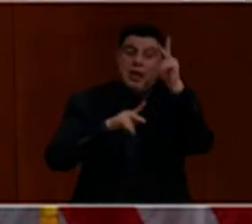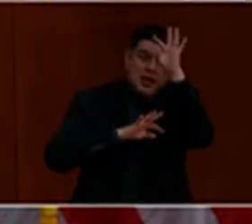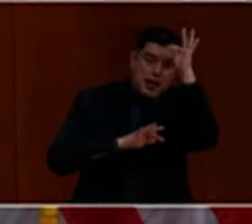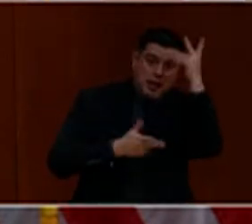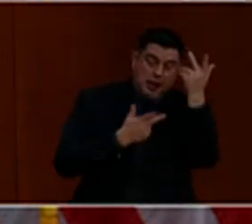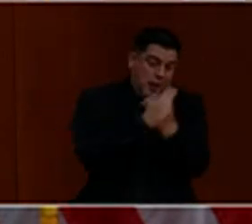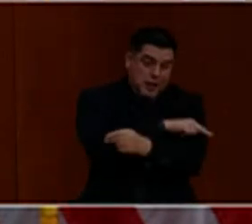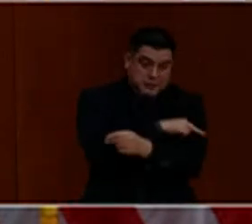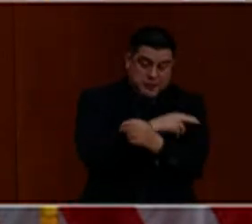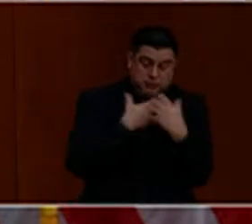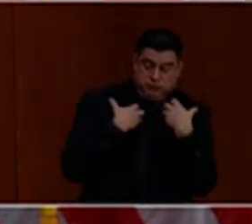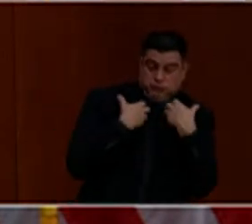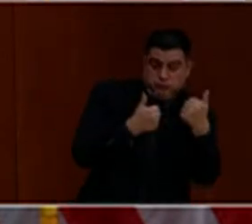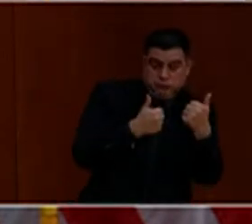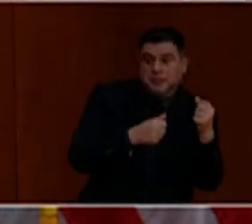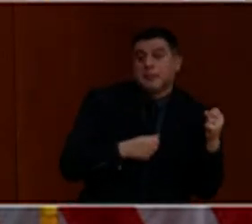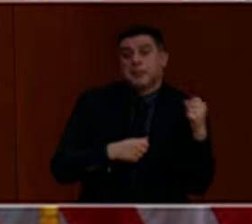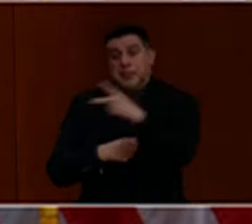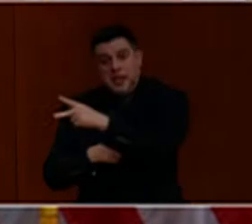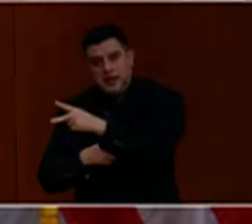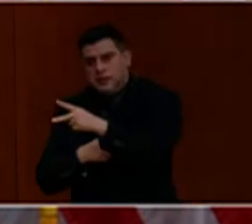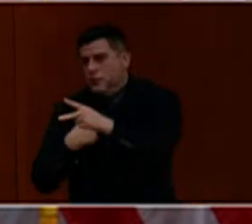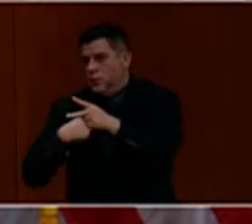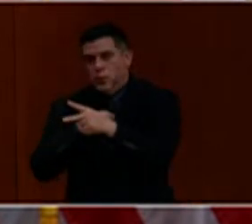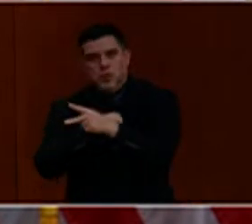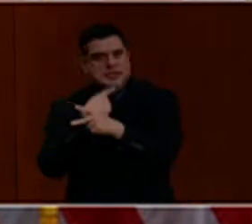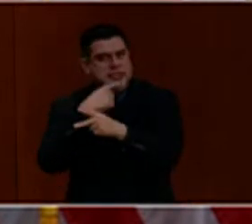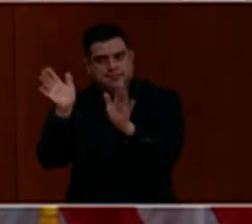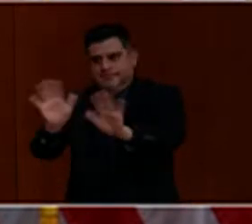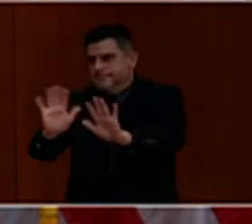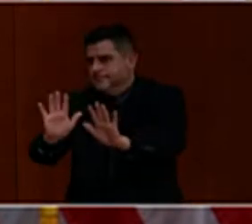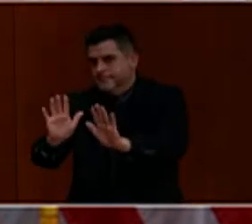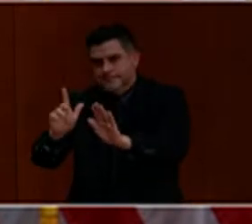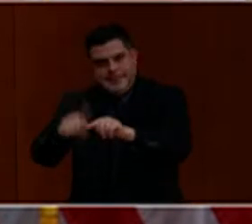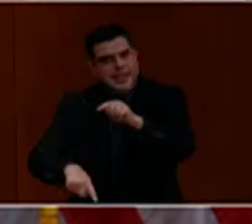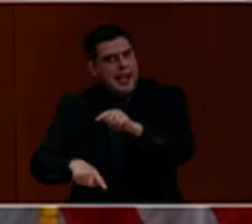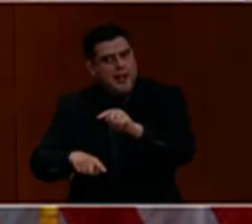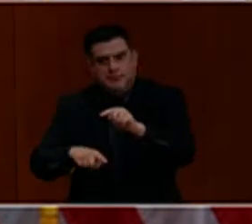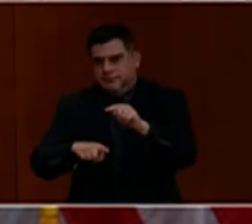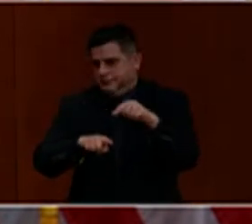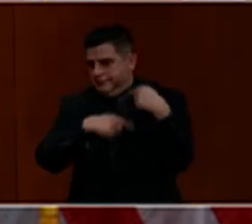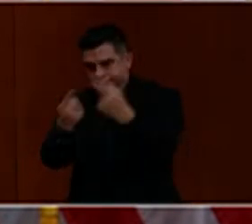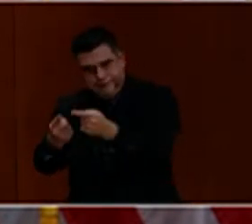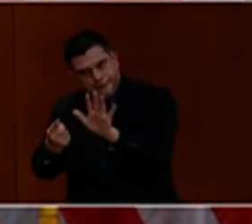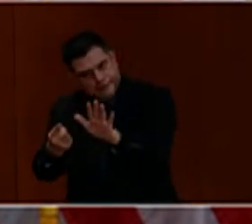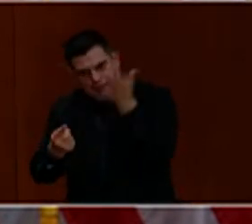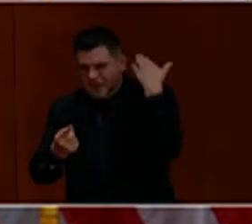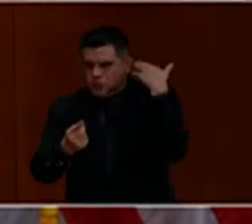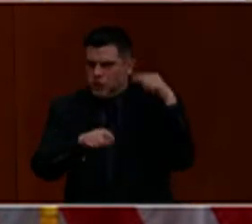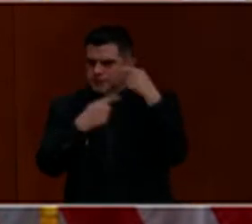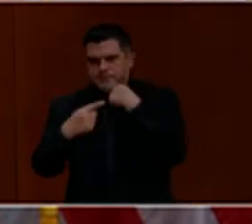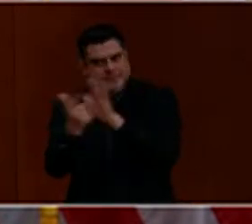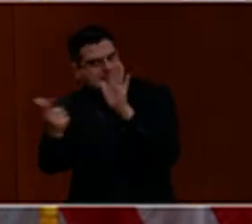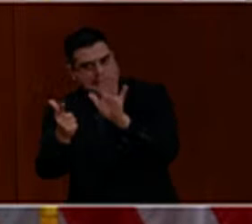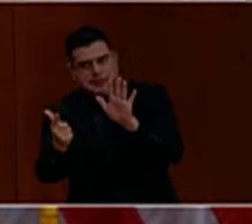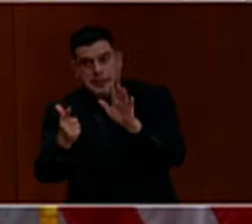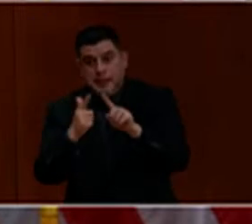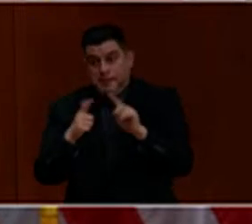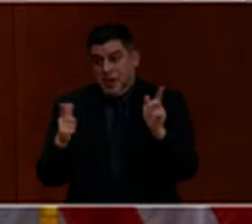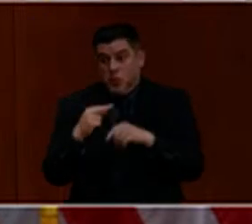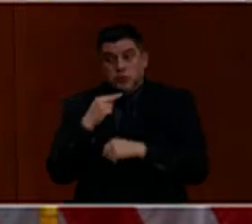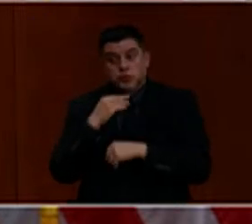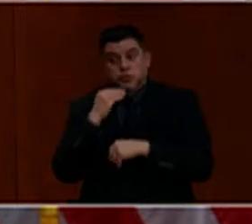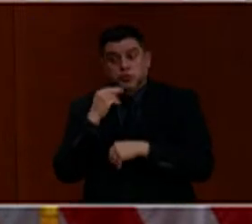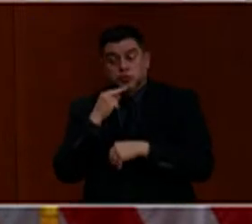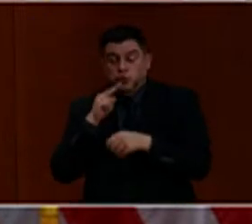facilities who, it's very difficult with this thing, because when it gets in, I mean, it can spread very, very quickly.